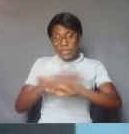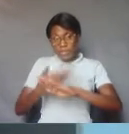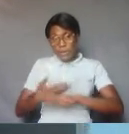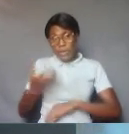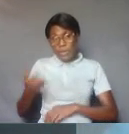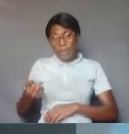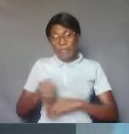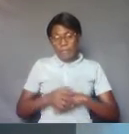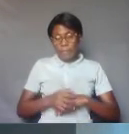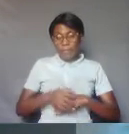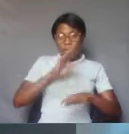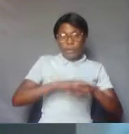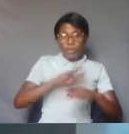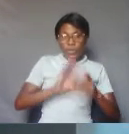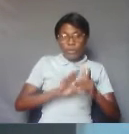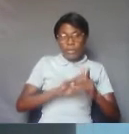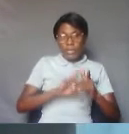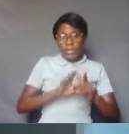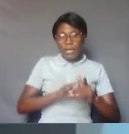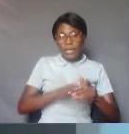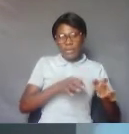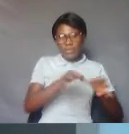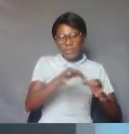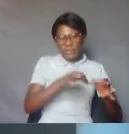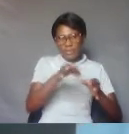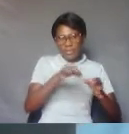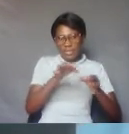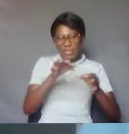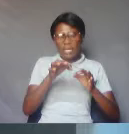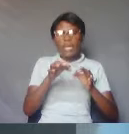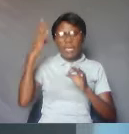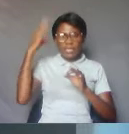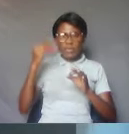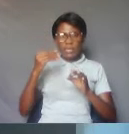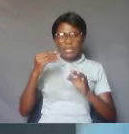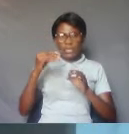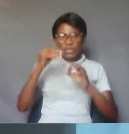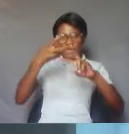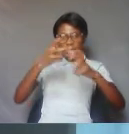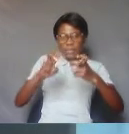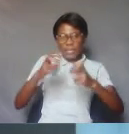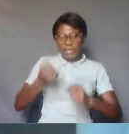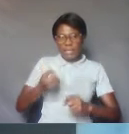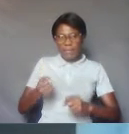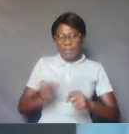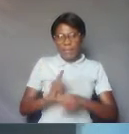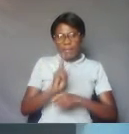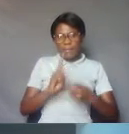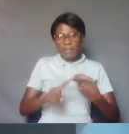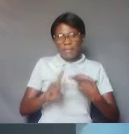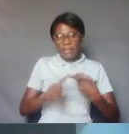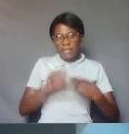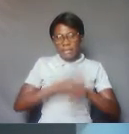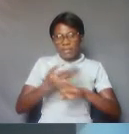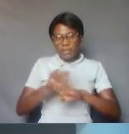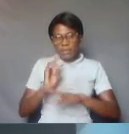of interpreters that do a similar thing from their experience of disability. And the first one is related